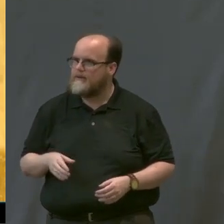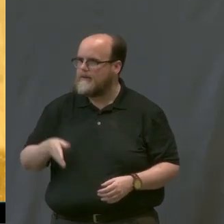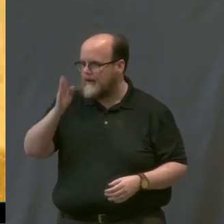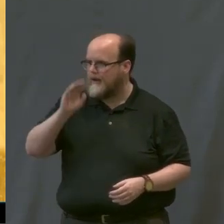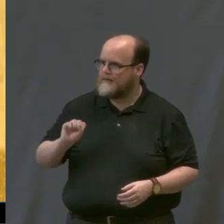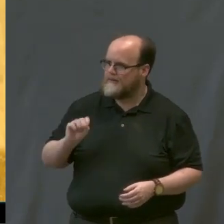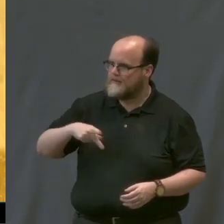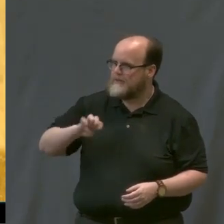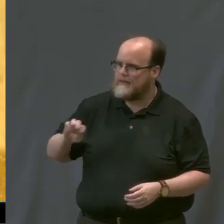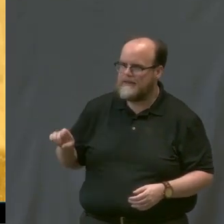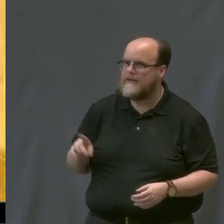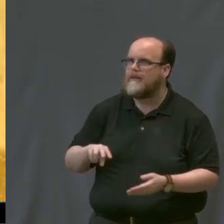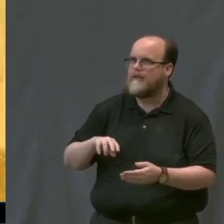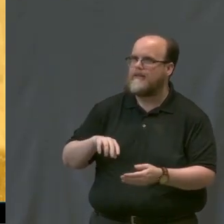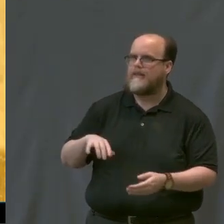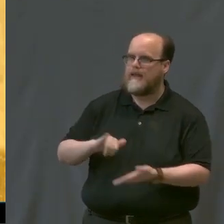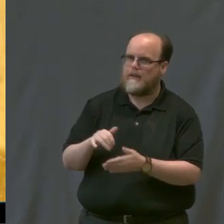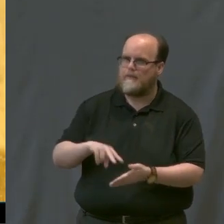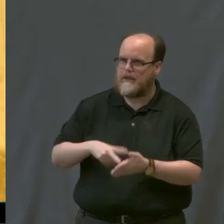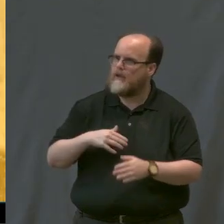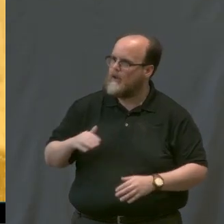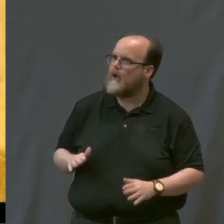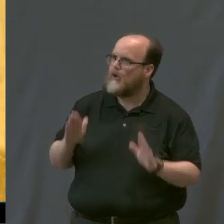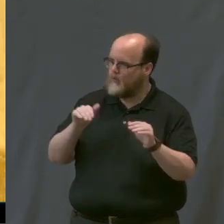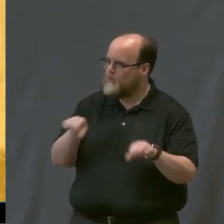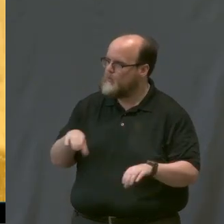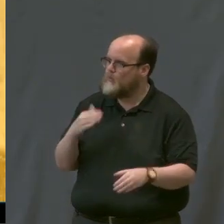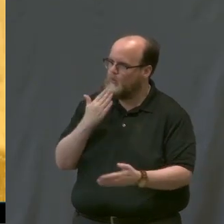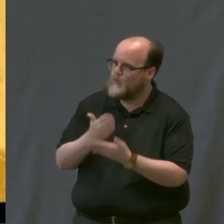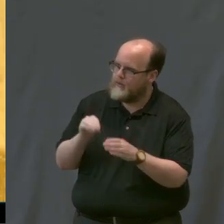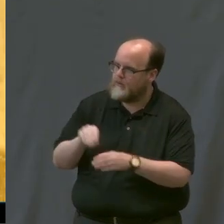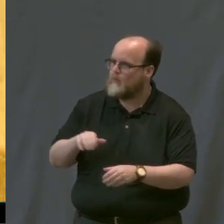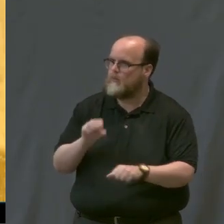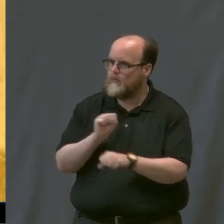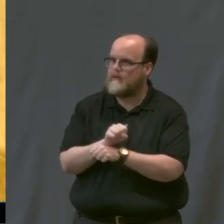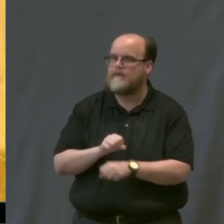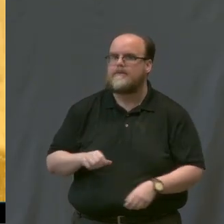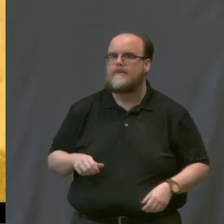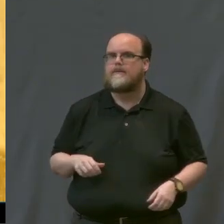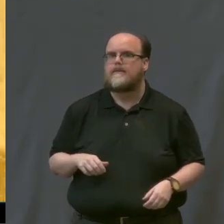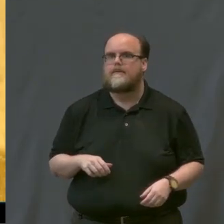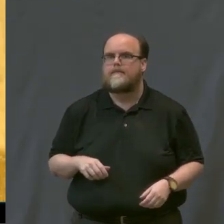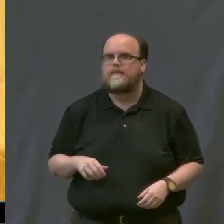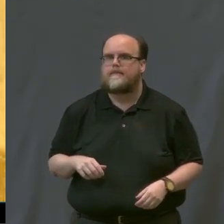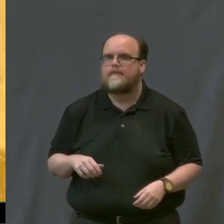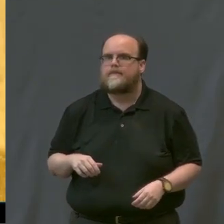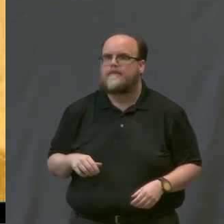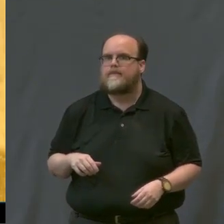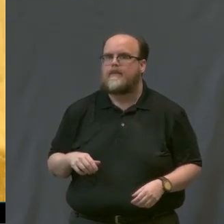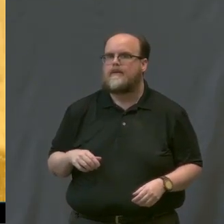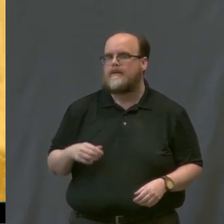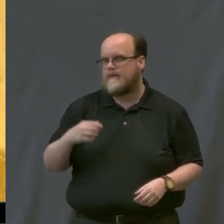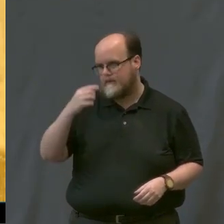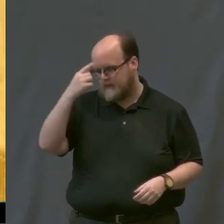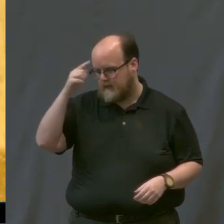Godspeed basically means I hope you do well in your endeavors, basically, is what it's saying. I think for people